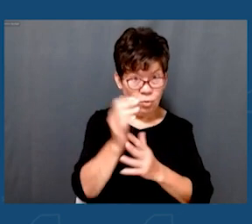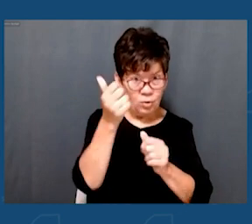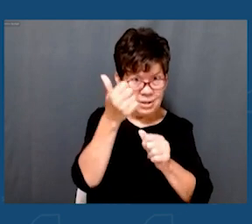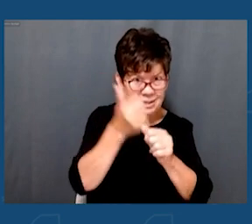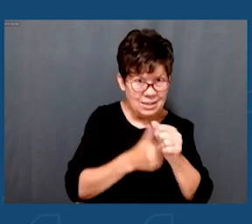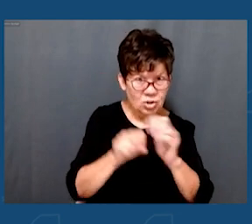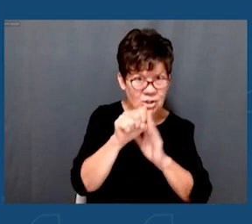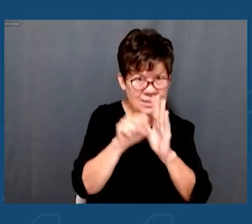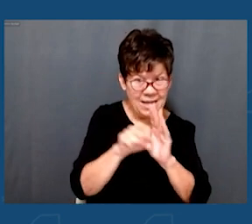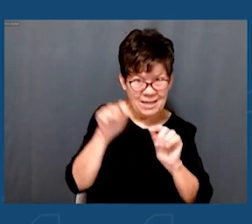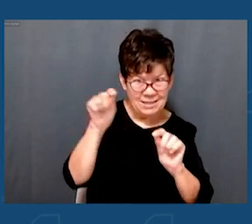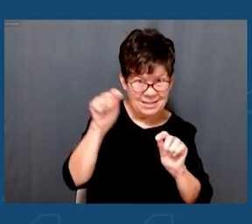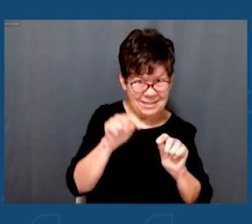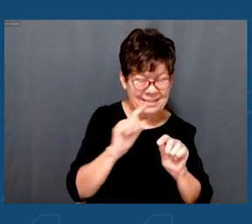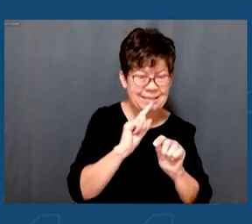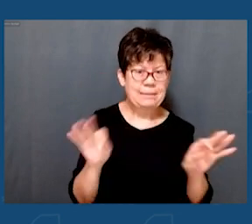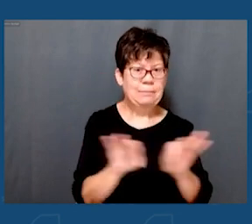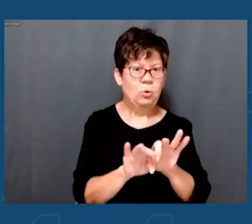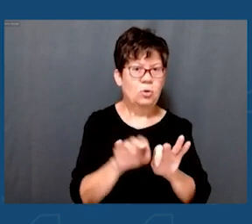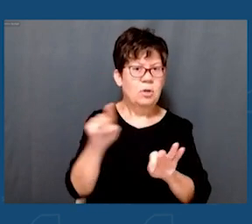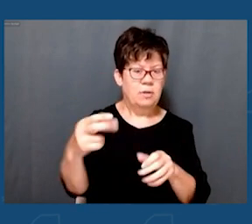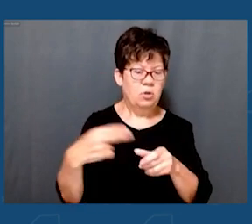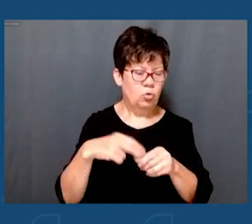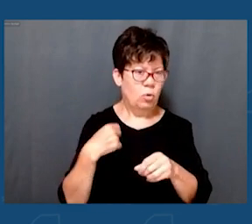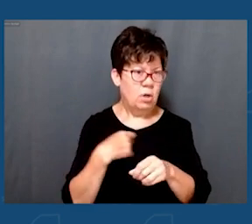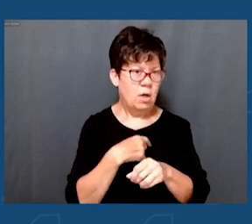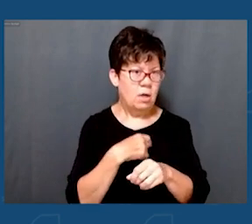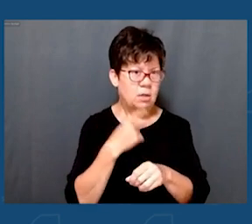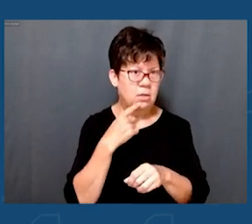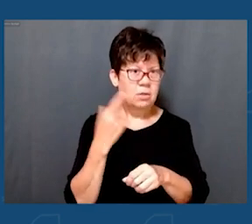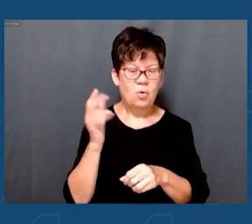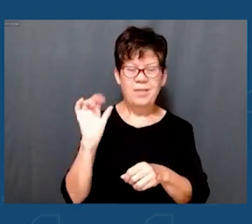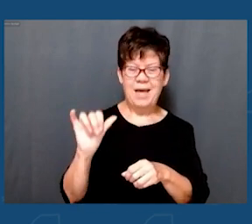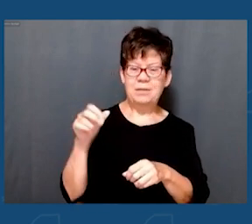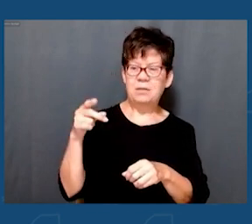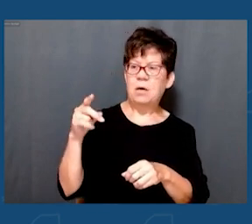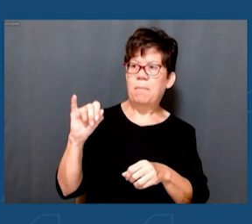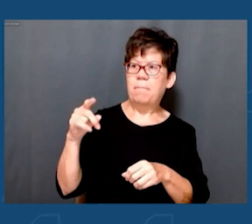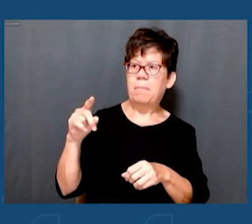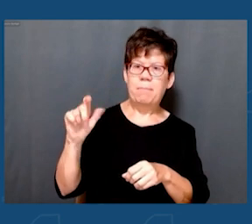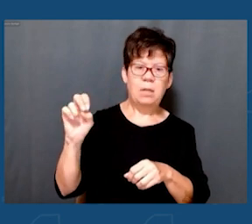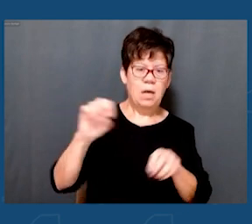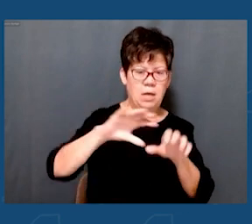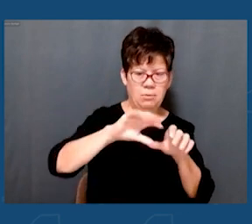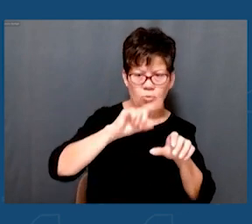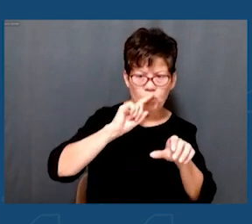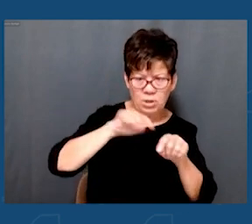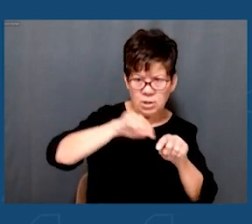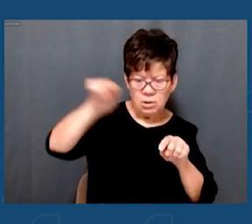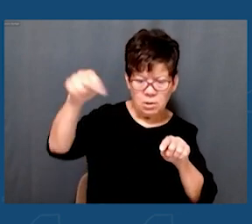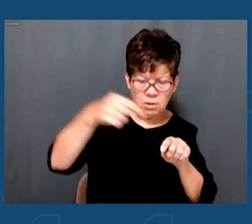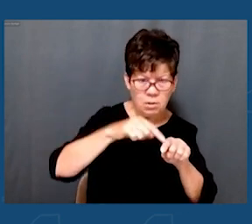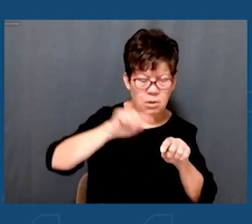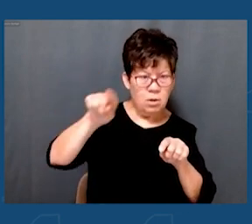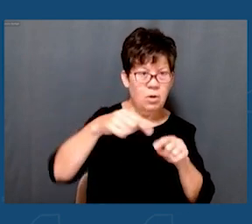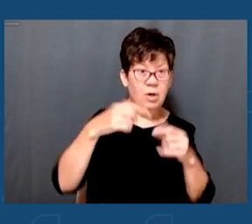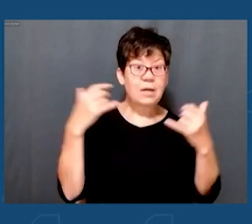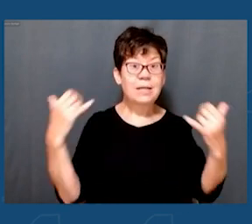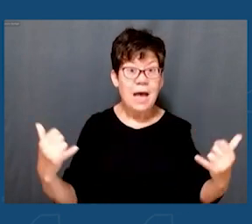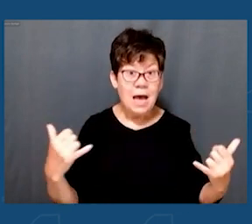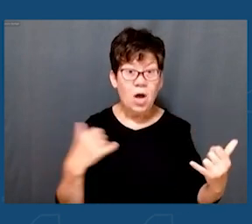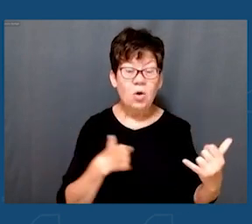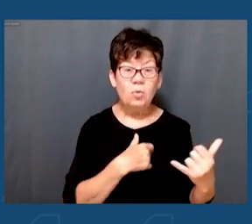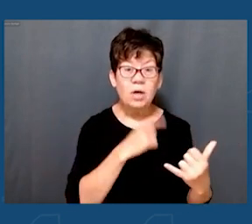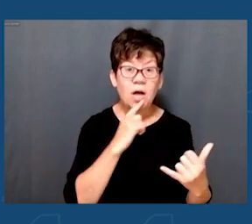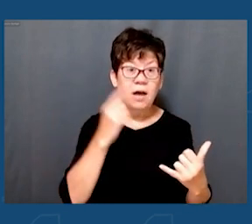really important. That iron pipeline that people talk about. Now we have a coordinated effort where people are sharing information in real time, and